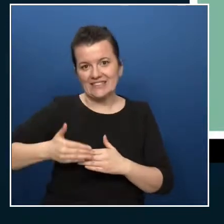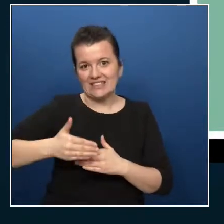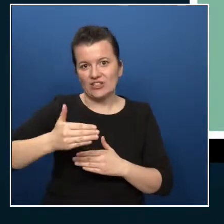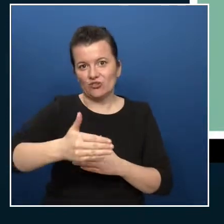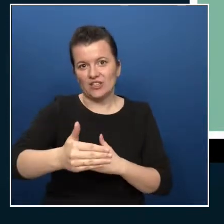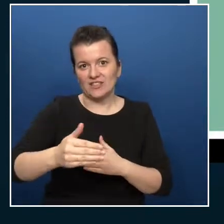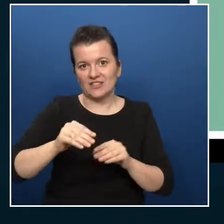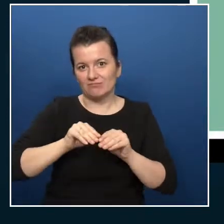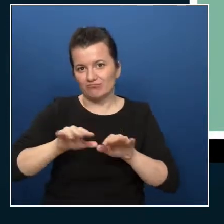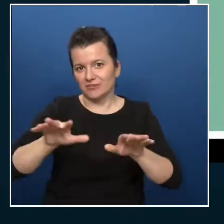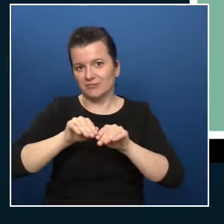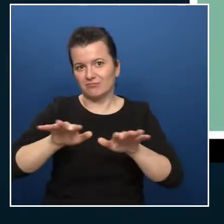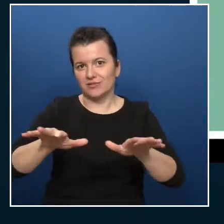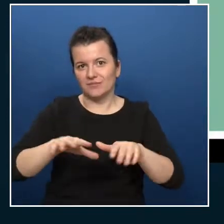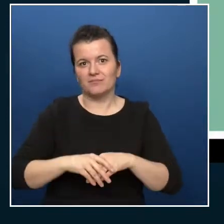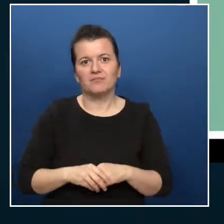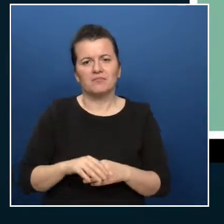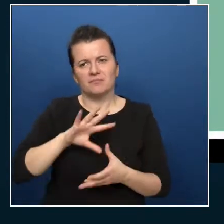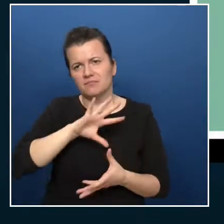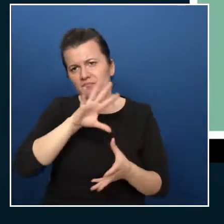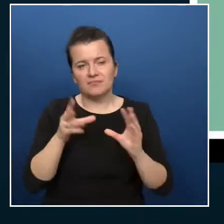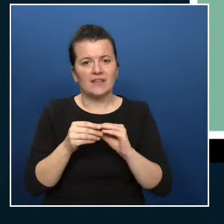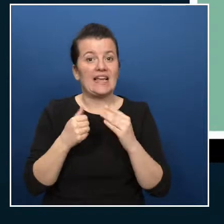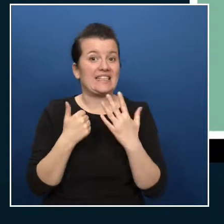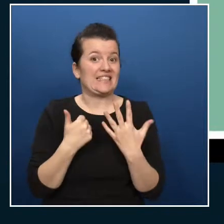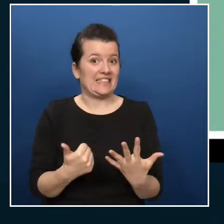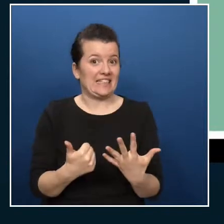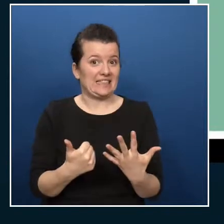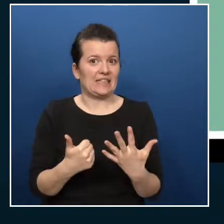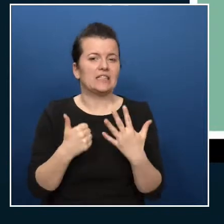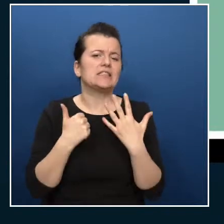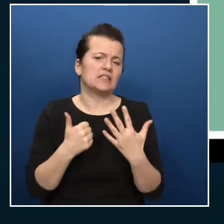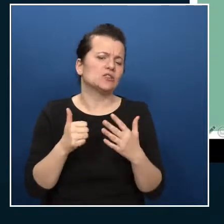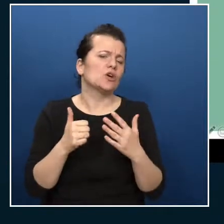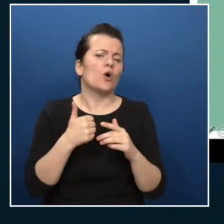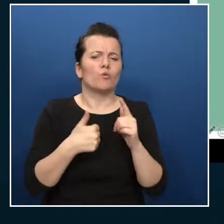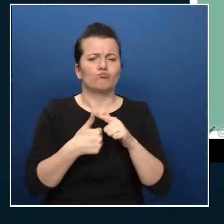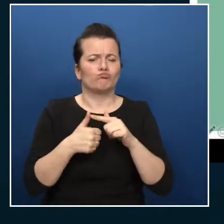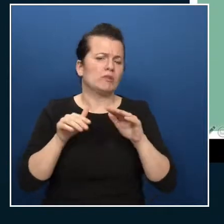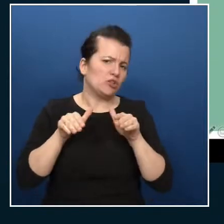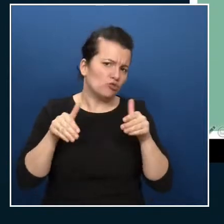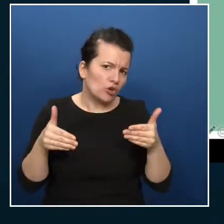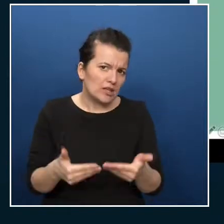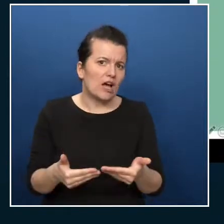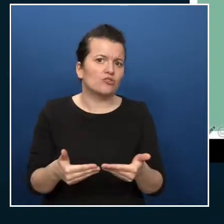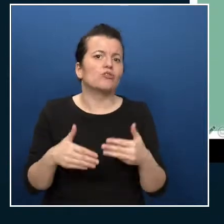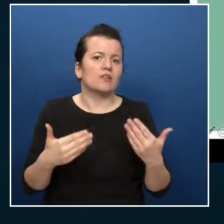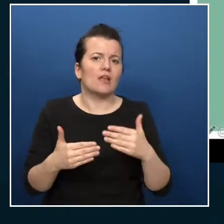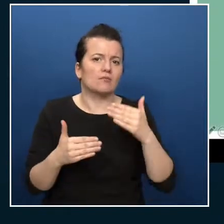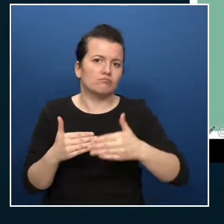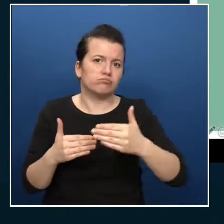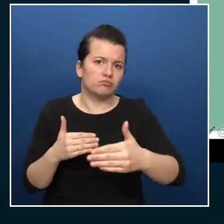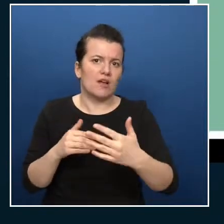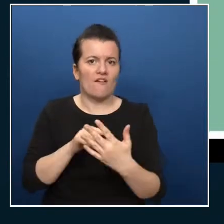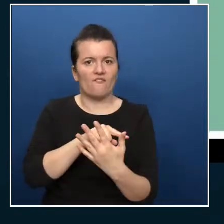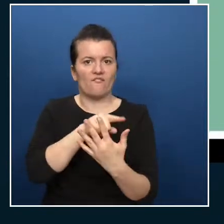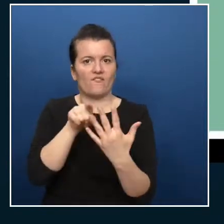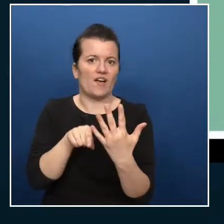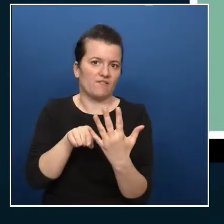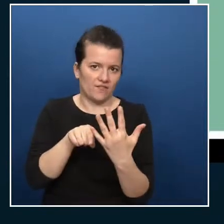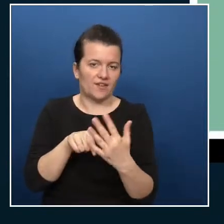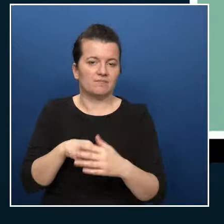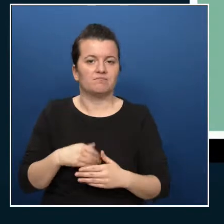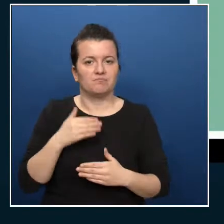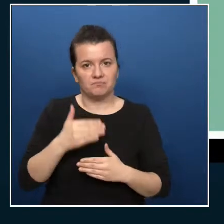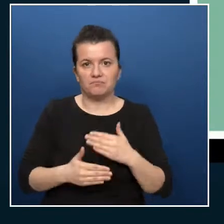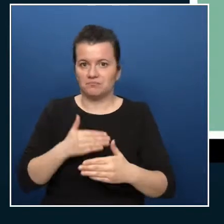out of 6 parts, an introduction plus 5. This is the tiny URL that will get you to the series on